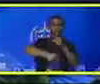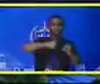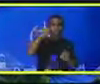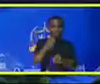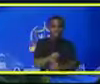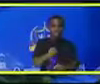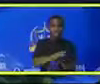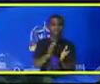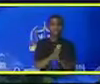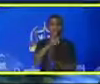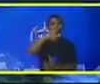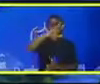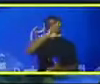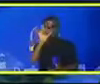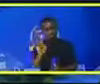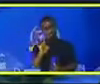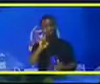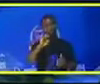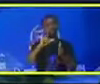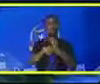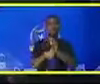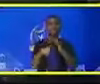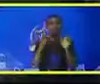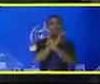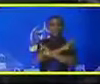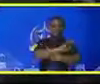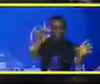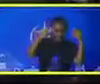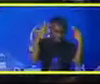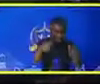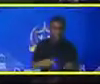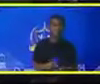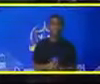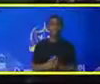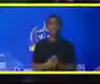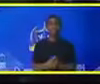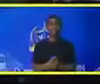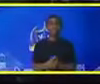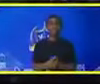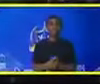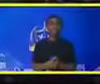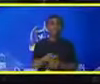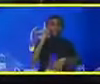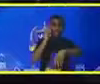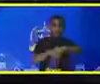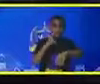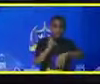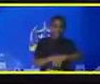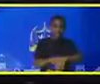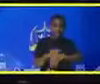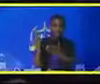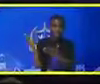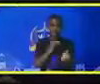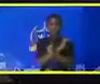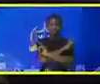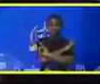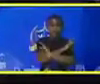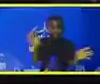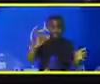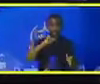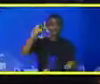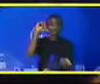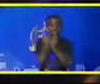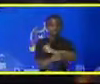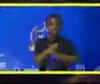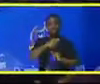happens. Time does not change anything. Engaging the forces of victory is what brings victory to the believers. If time